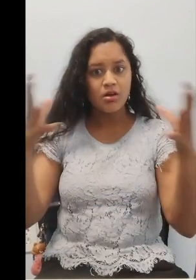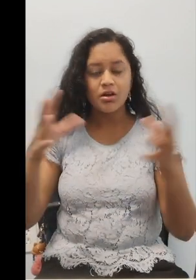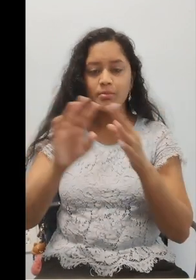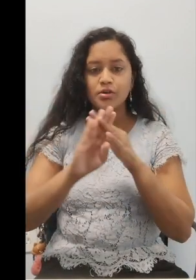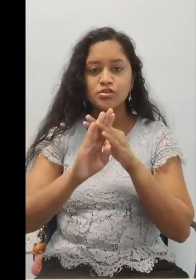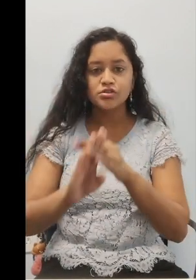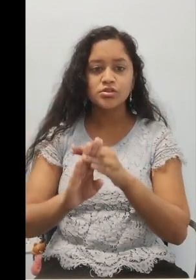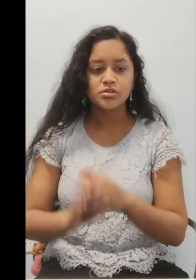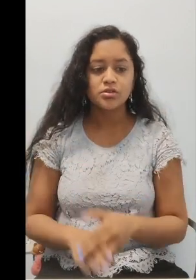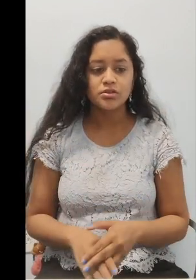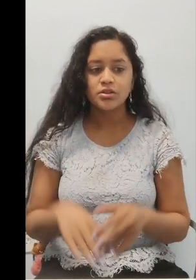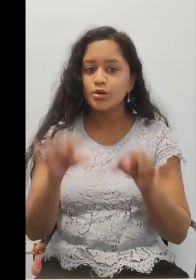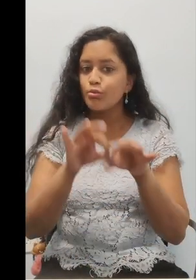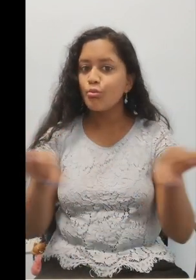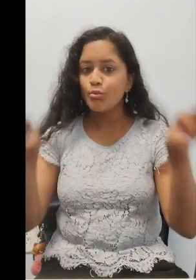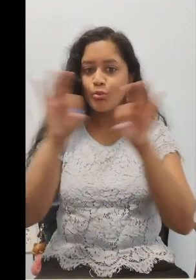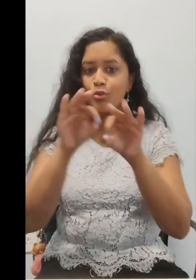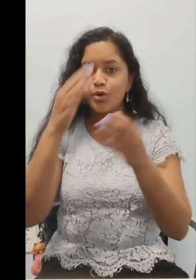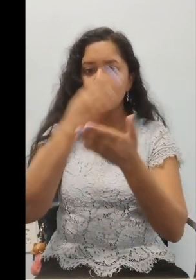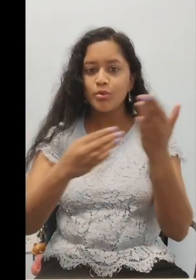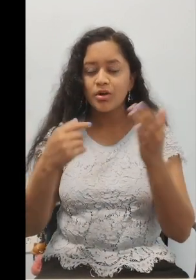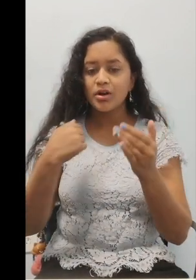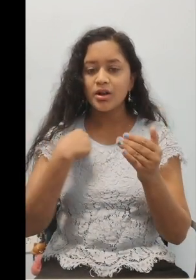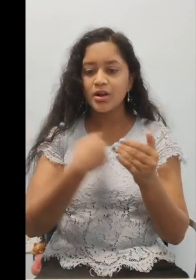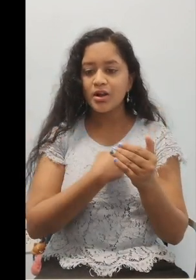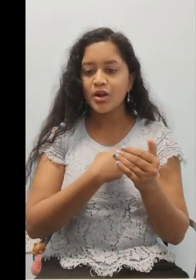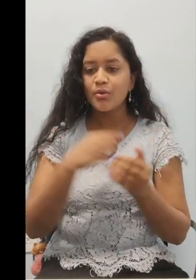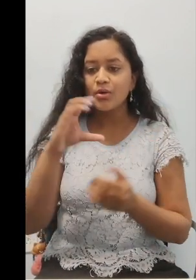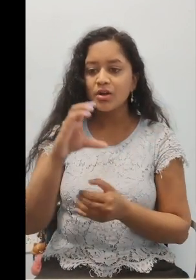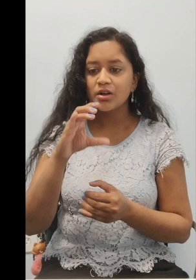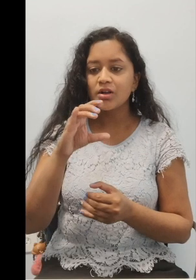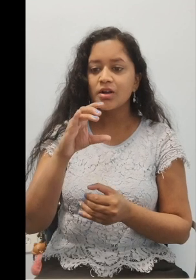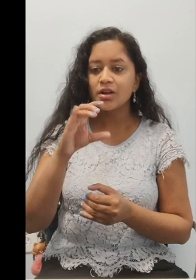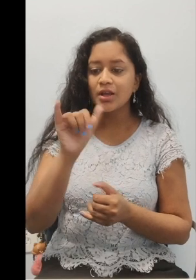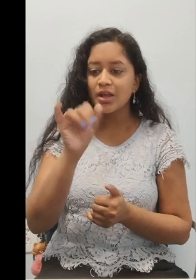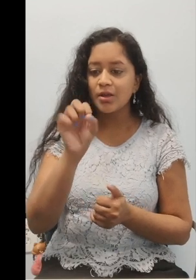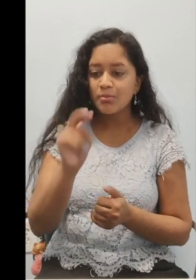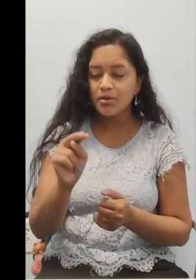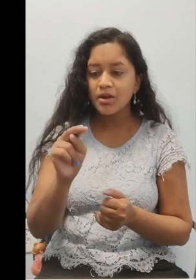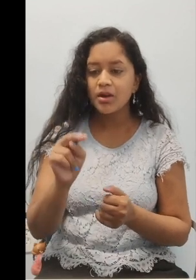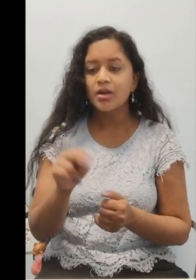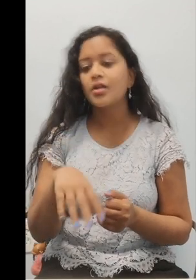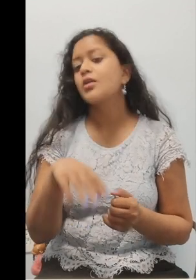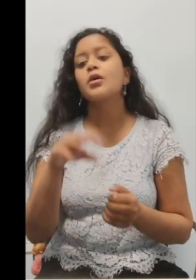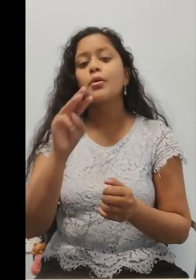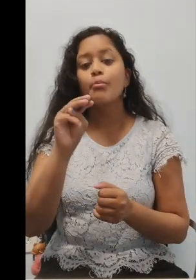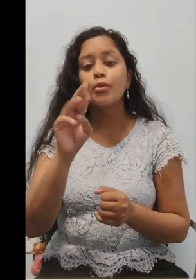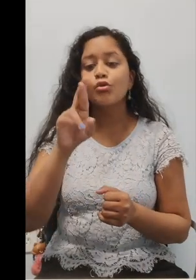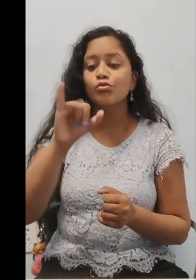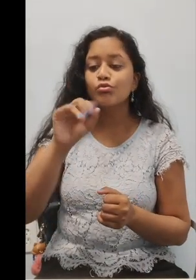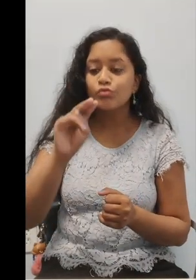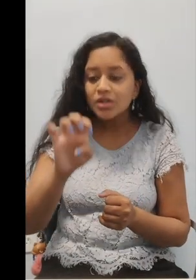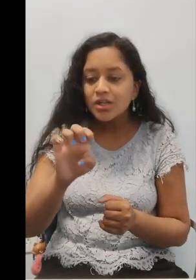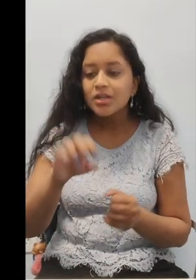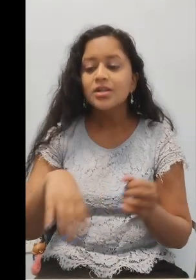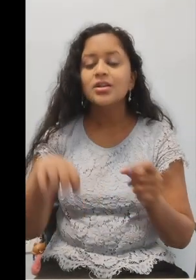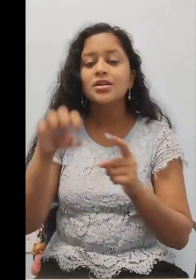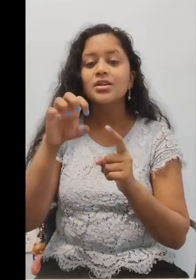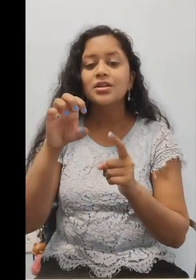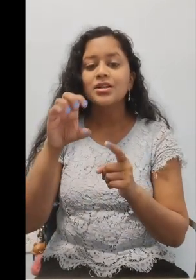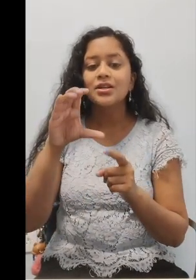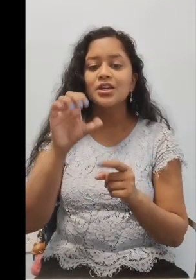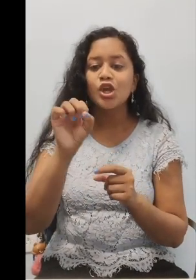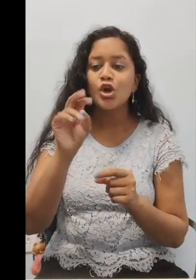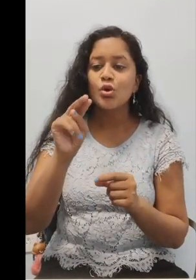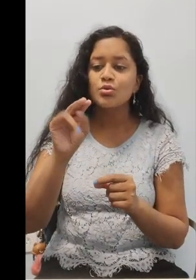and safety. Sharks are an important part of our Cayman marine ecosystem. To learn more about the sharks of